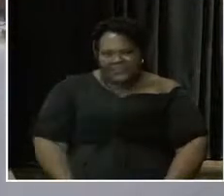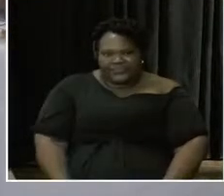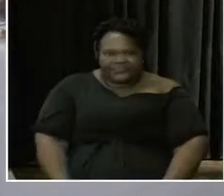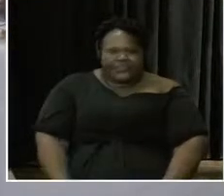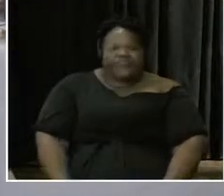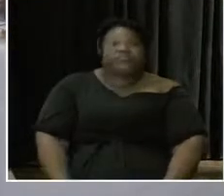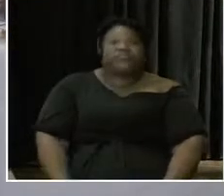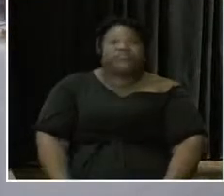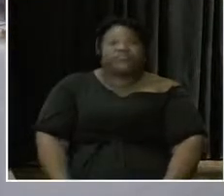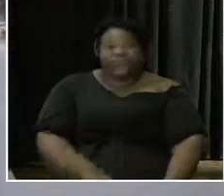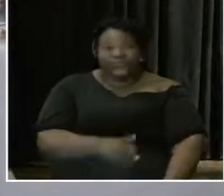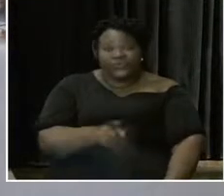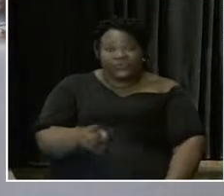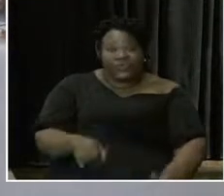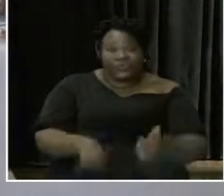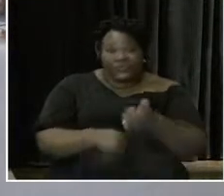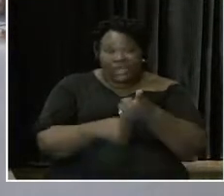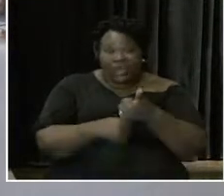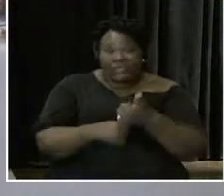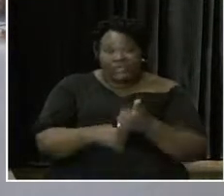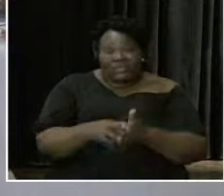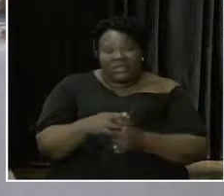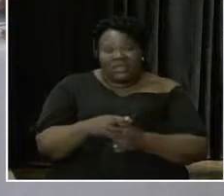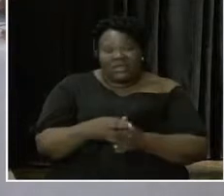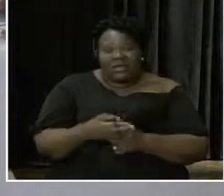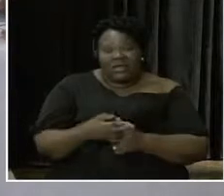Do we support the reference back, councillors?